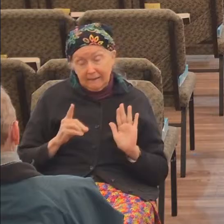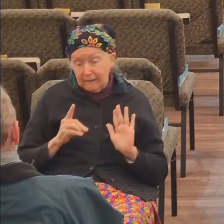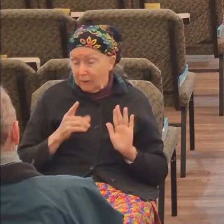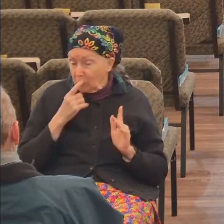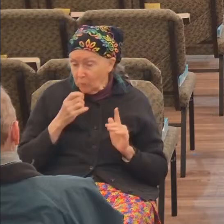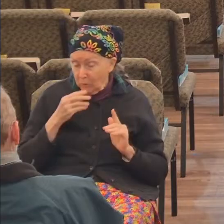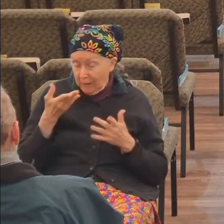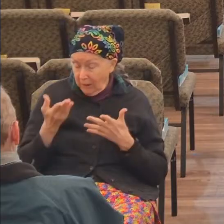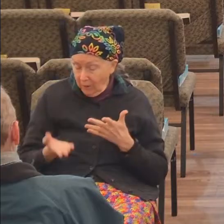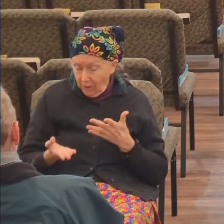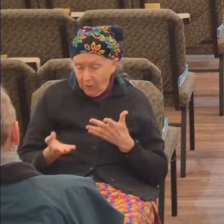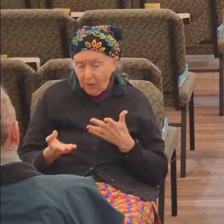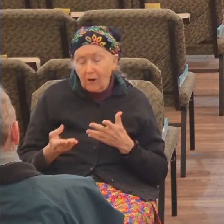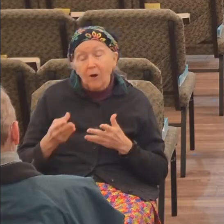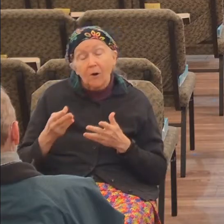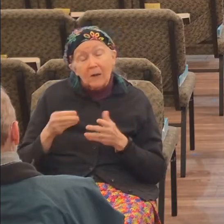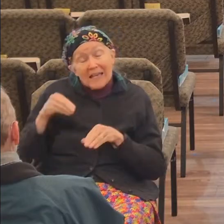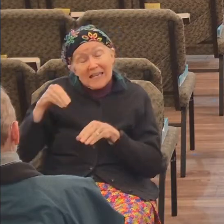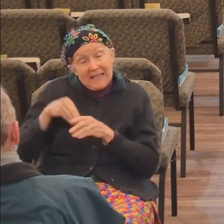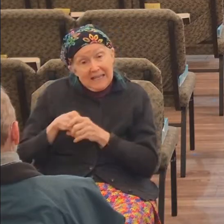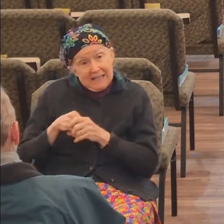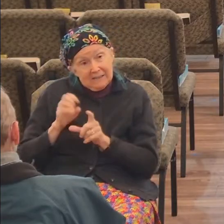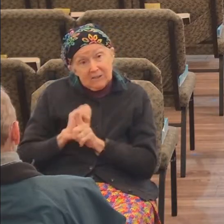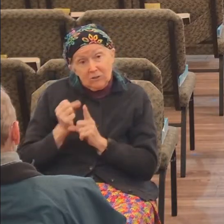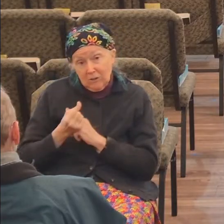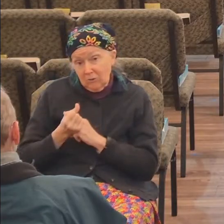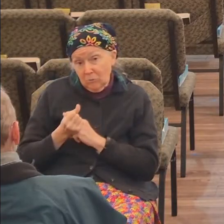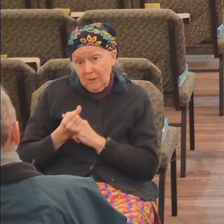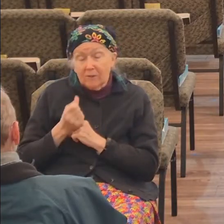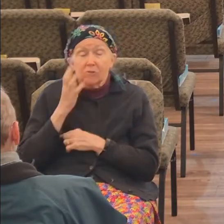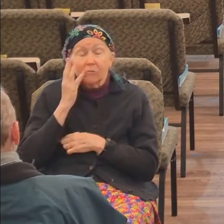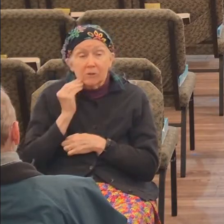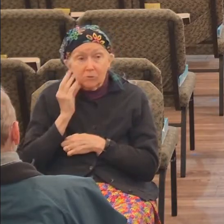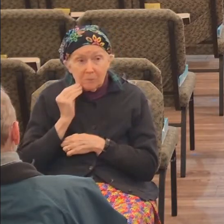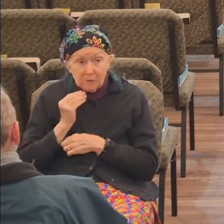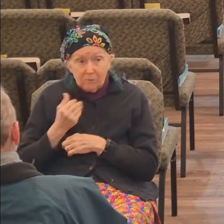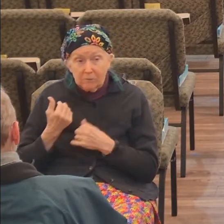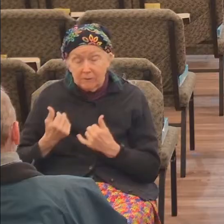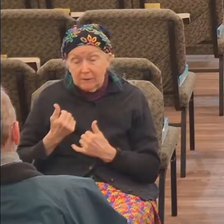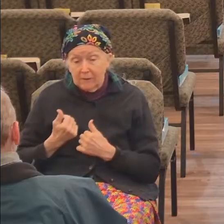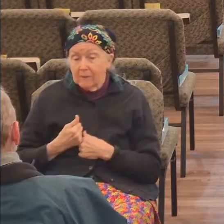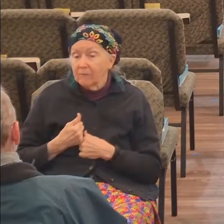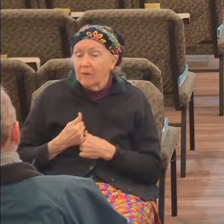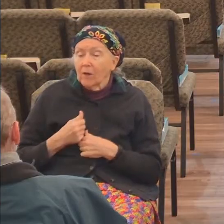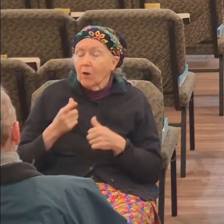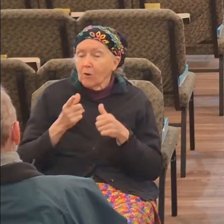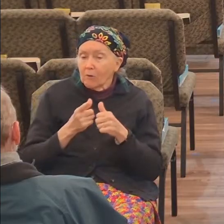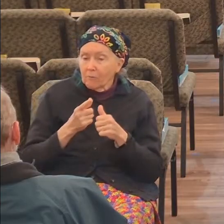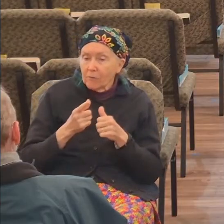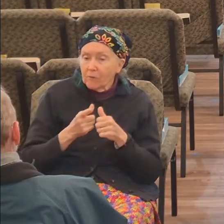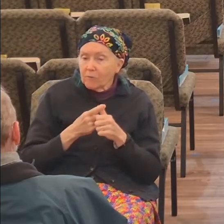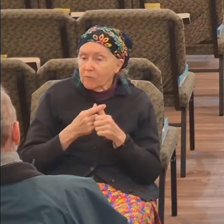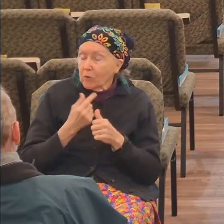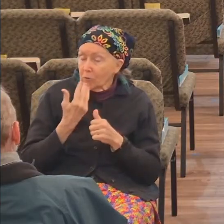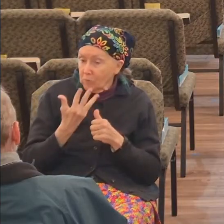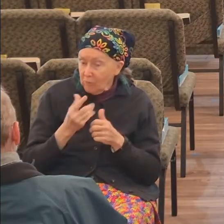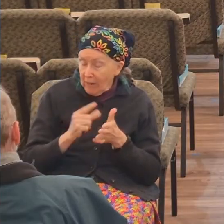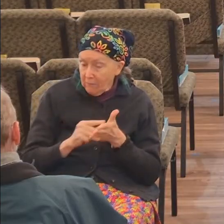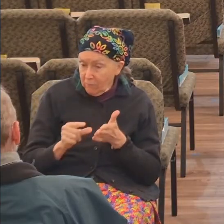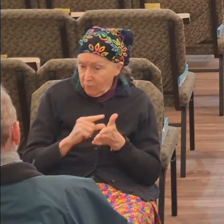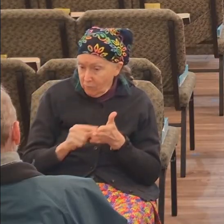so just as a quick reminder, the first chapter, first 5 verses is Paul's prayer